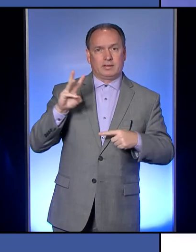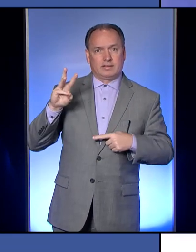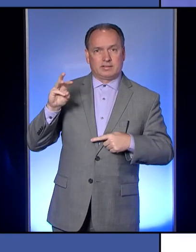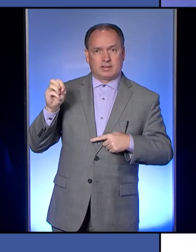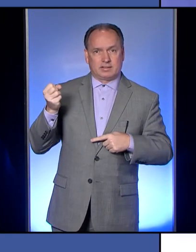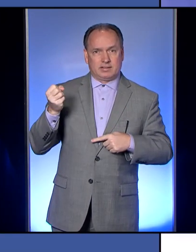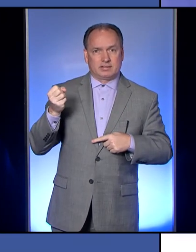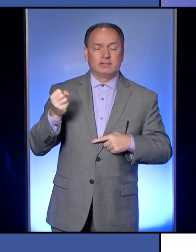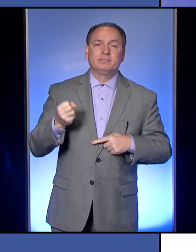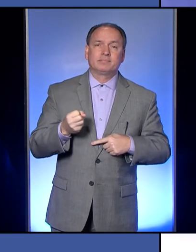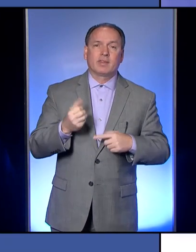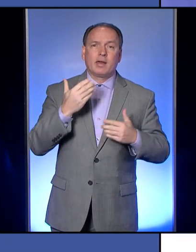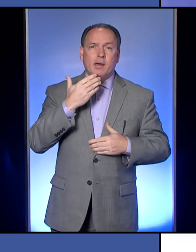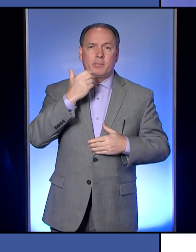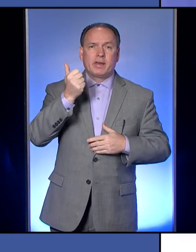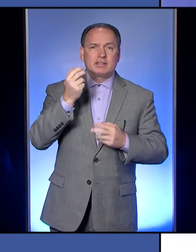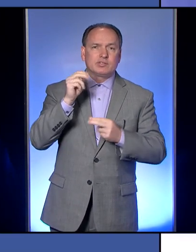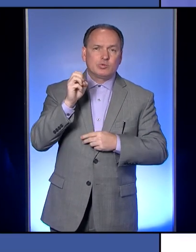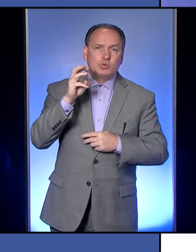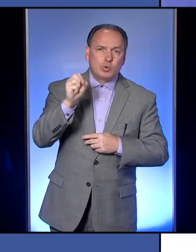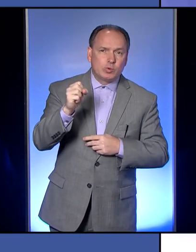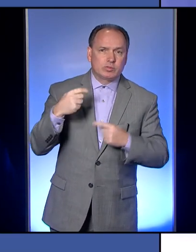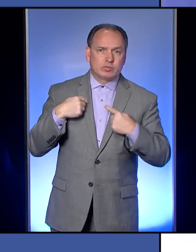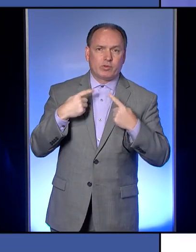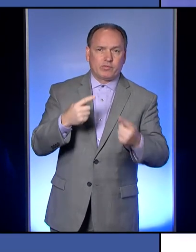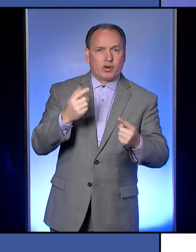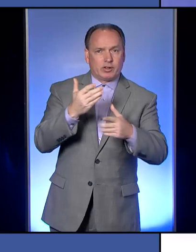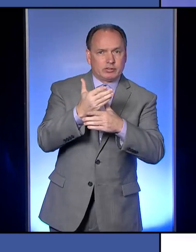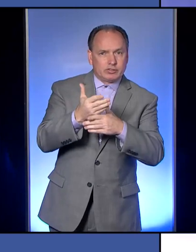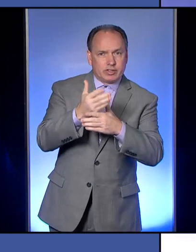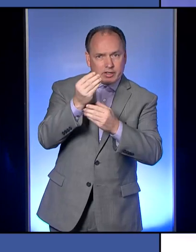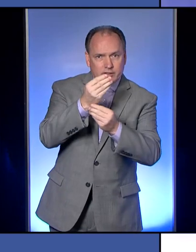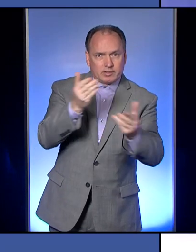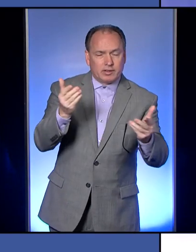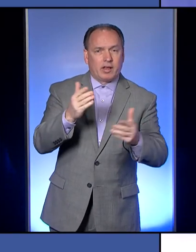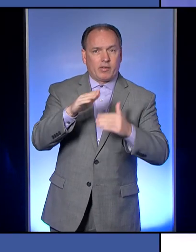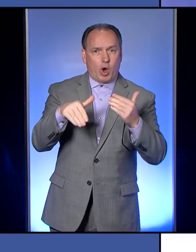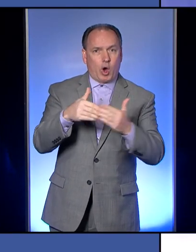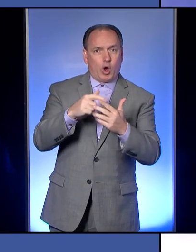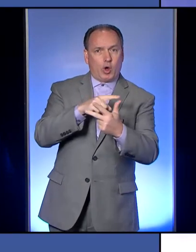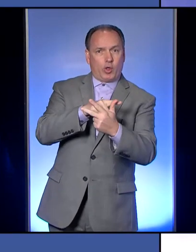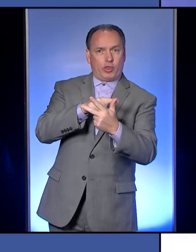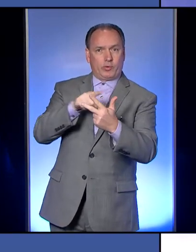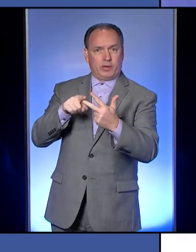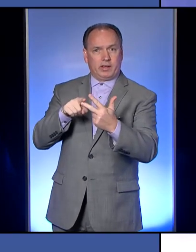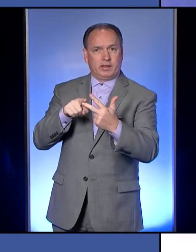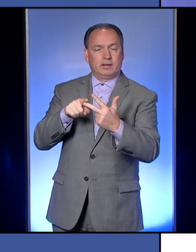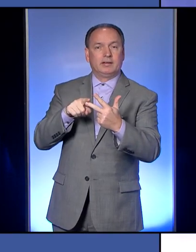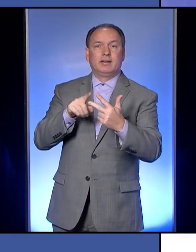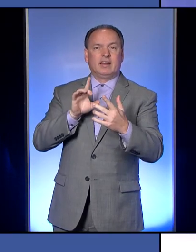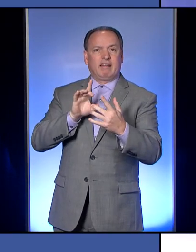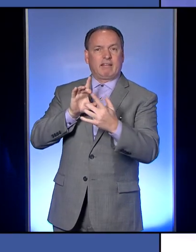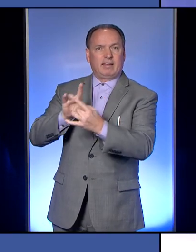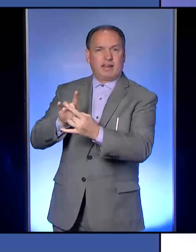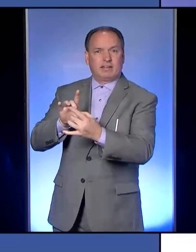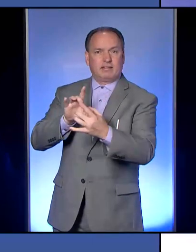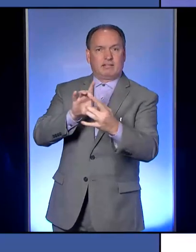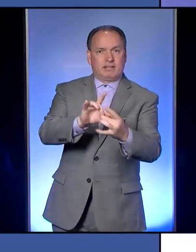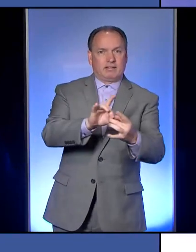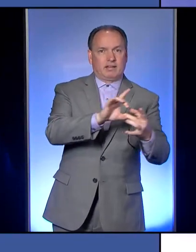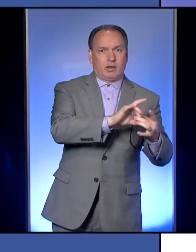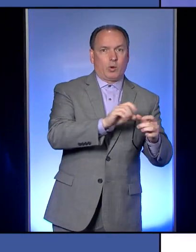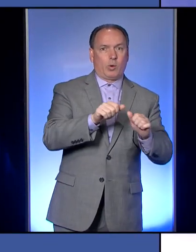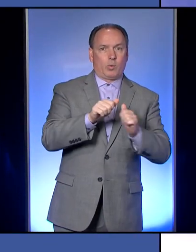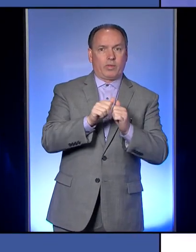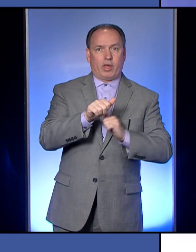best news that I can share about these cases is that they all appear to be linked to other cases through